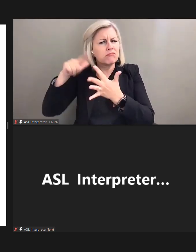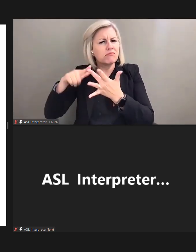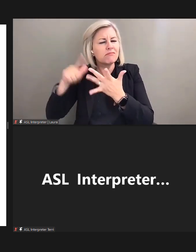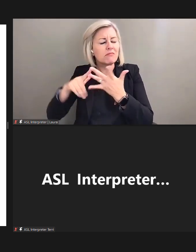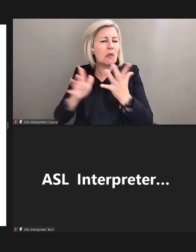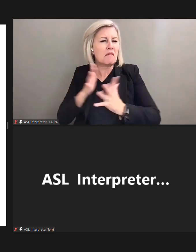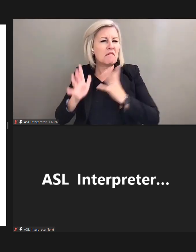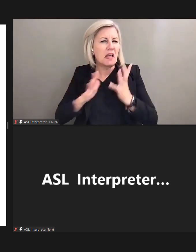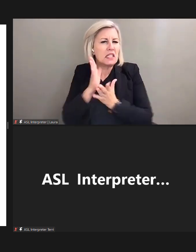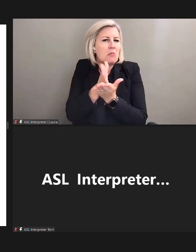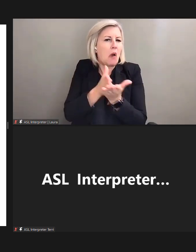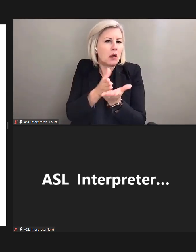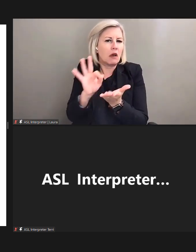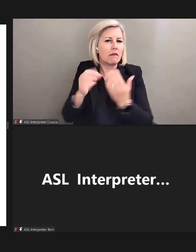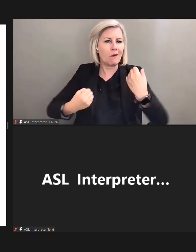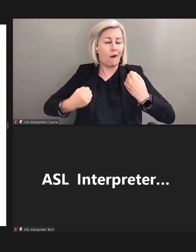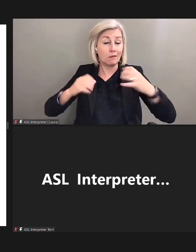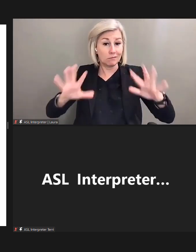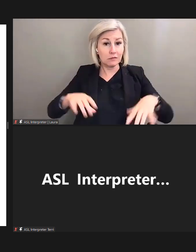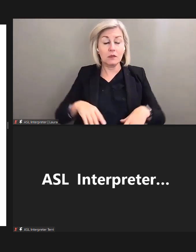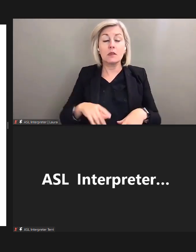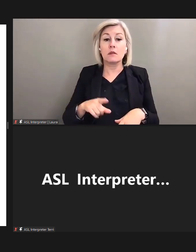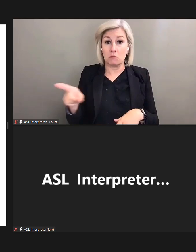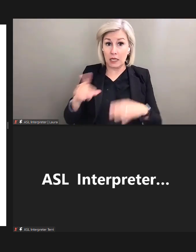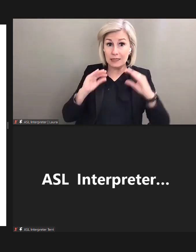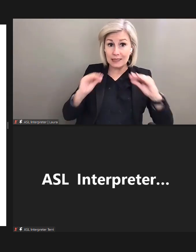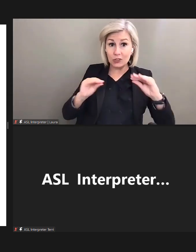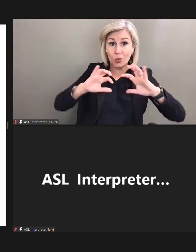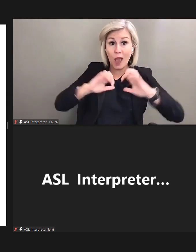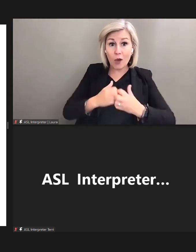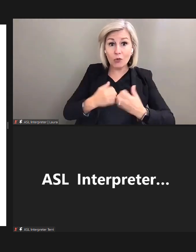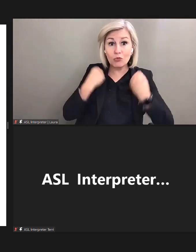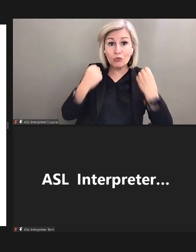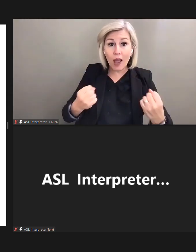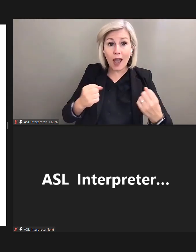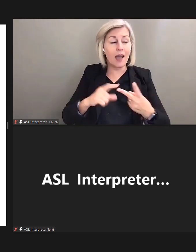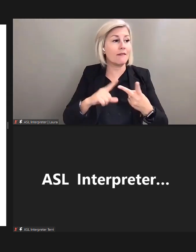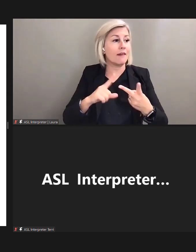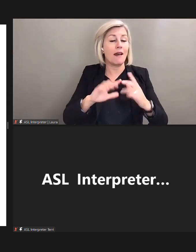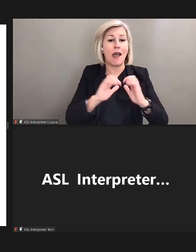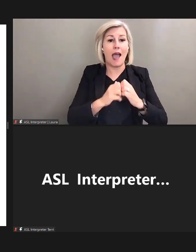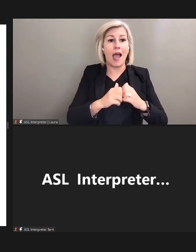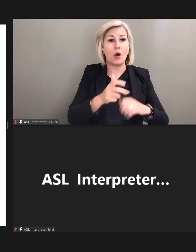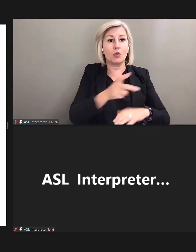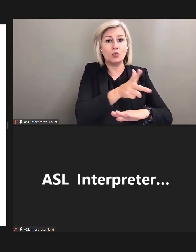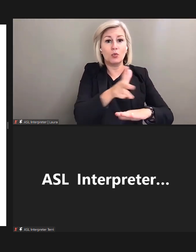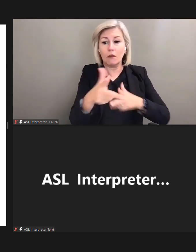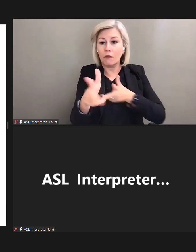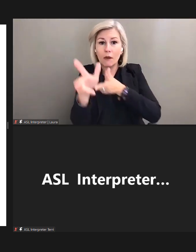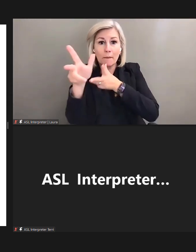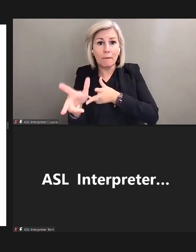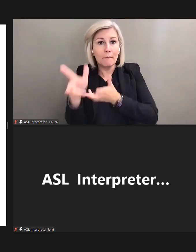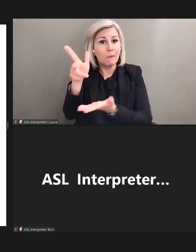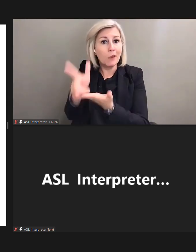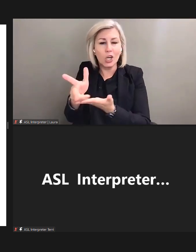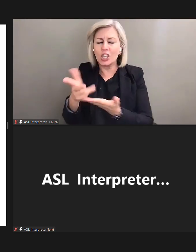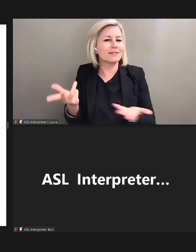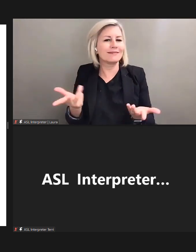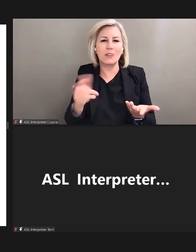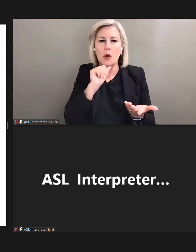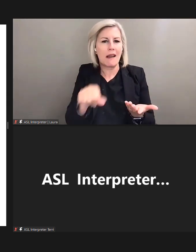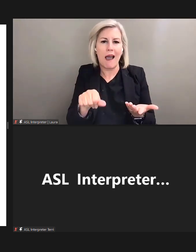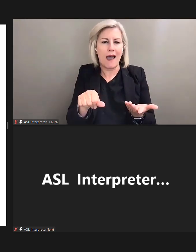fancy features of the car, but they're not going to teach you to drive or how to parallel park. So by all